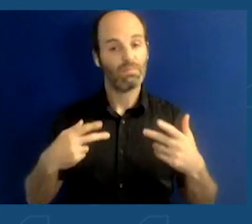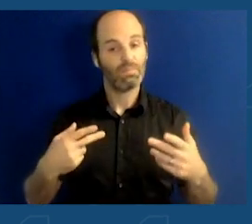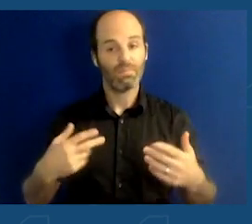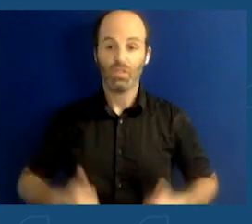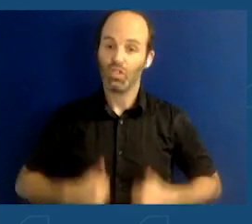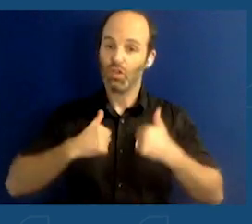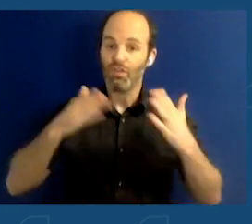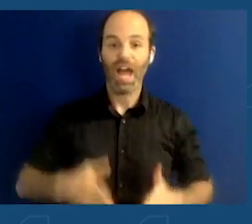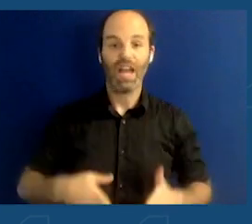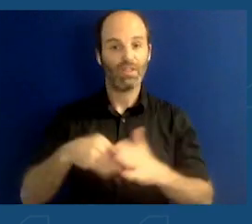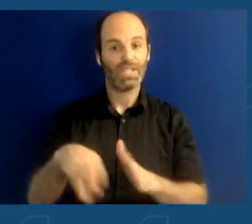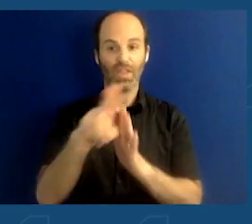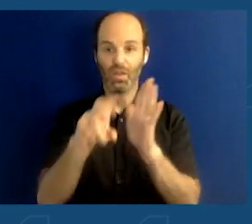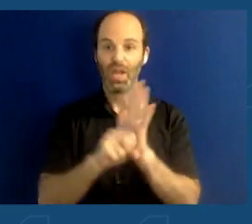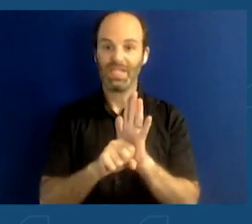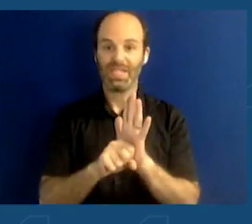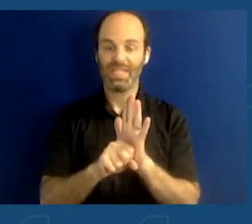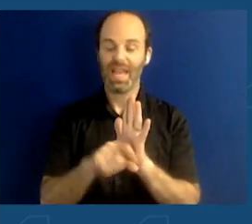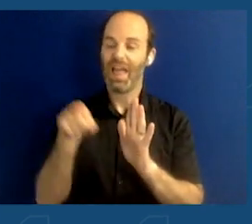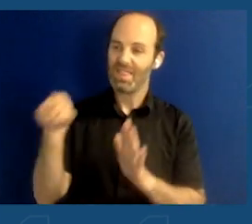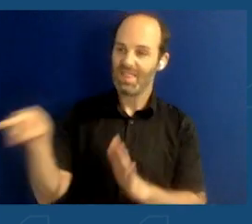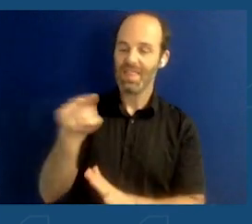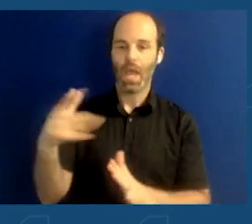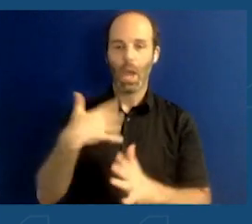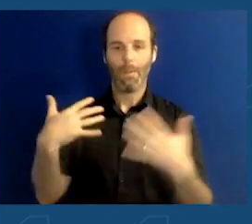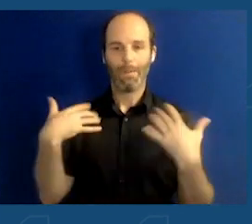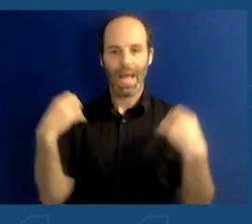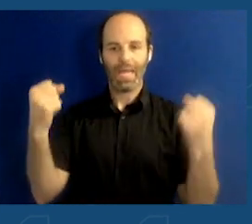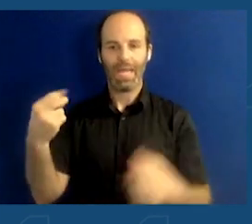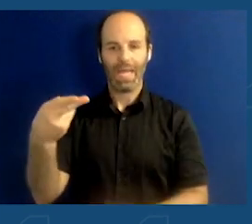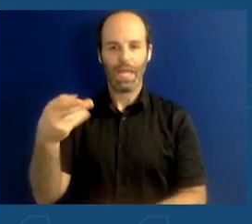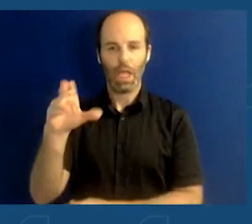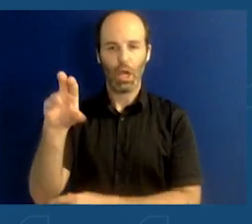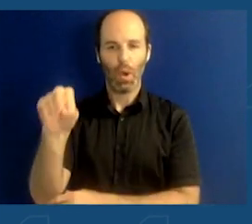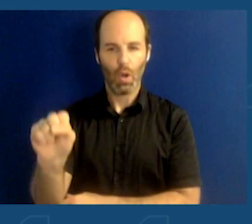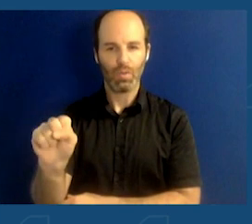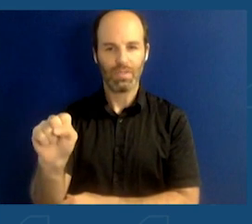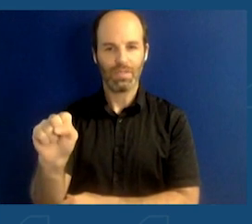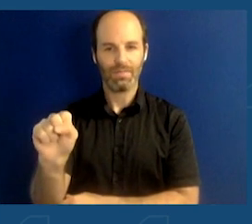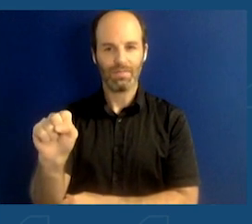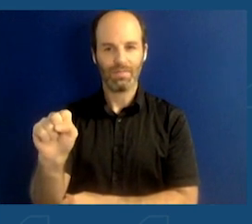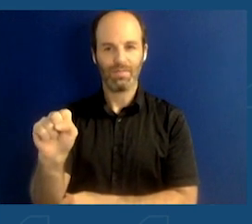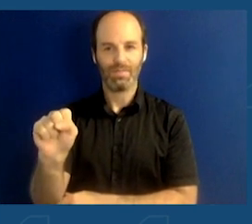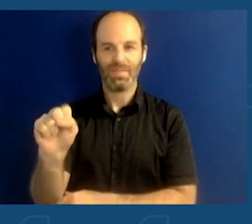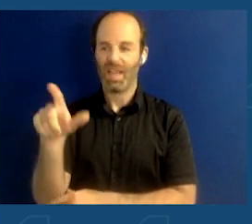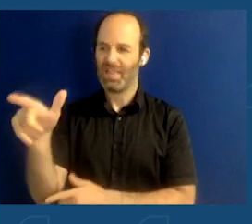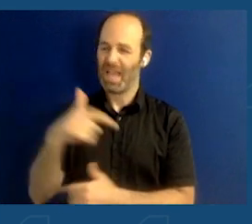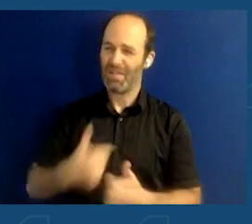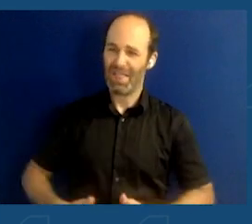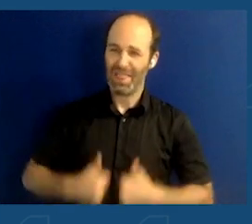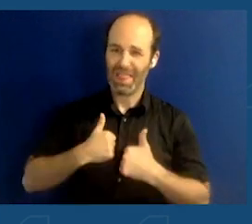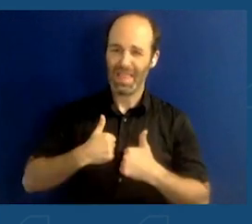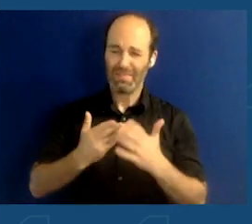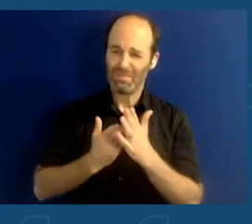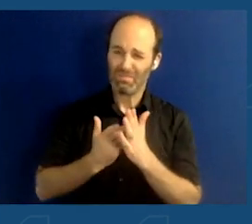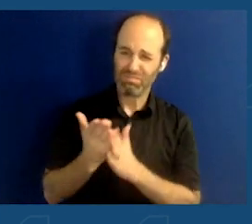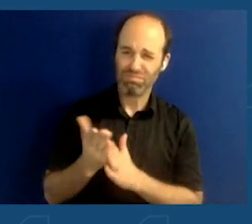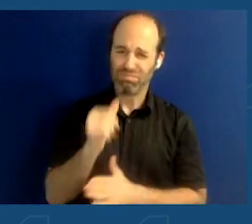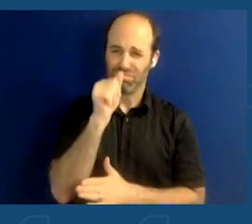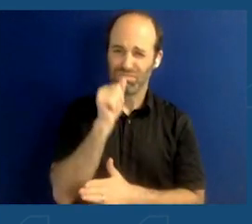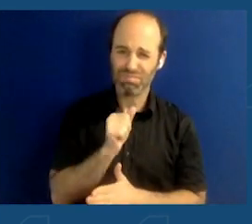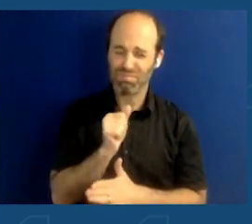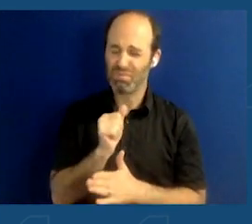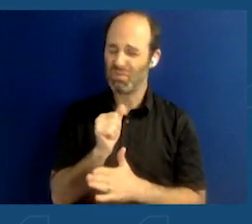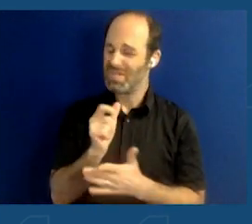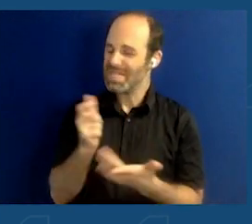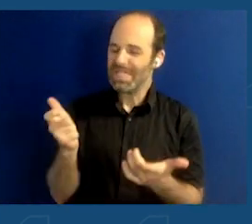my biggest heroes. They have lived through unspeakable horror, but instead of